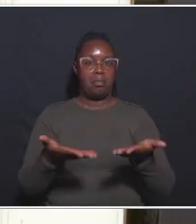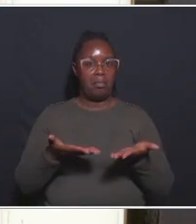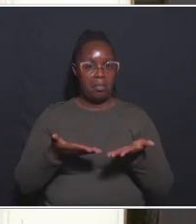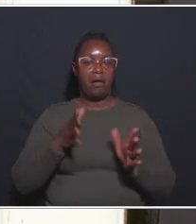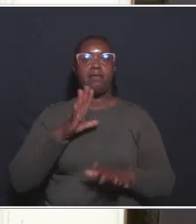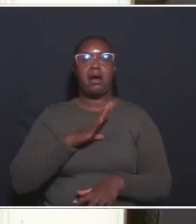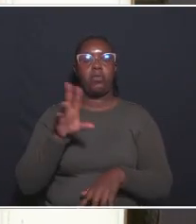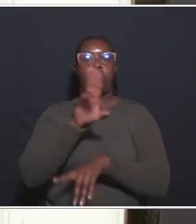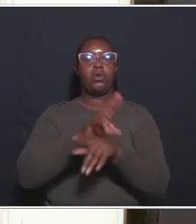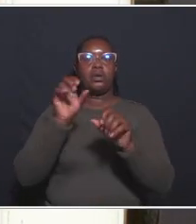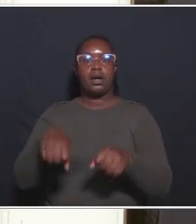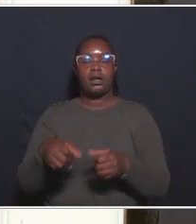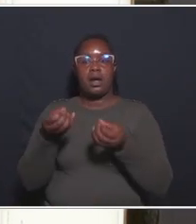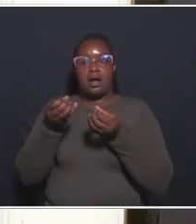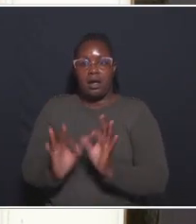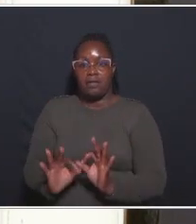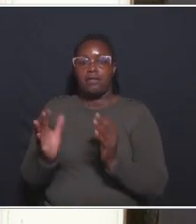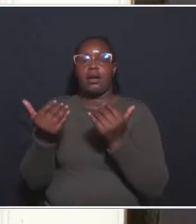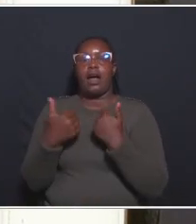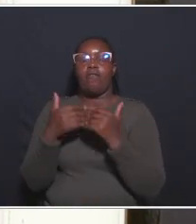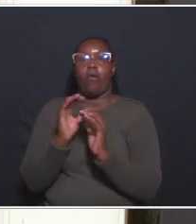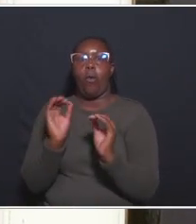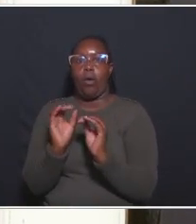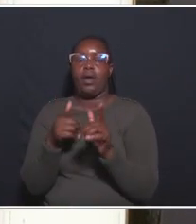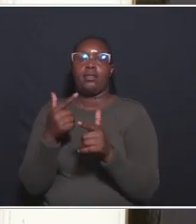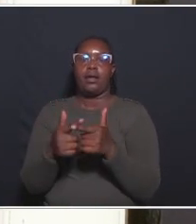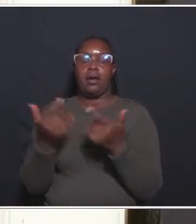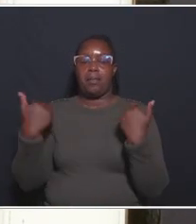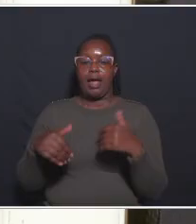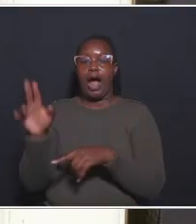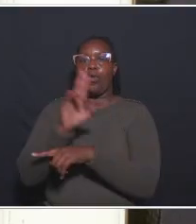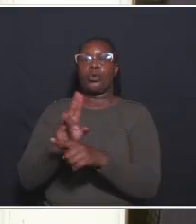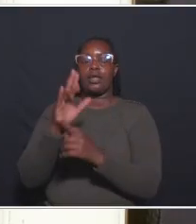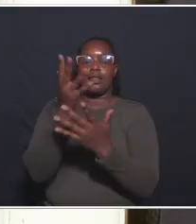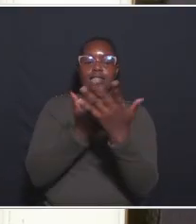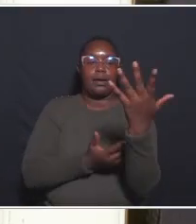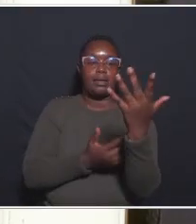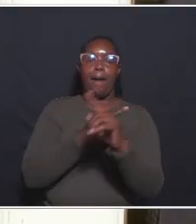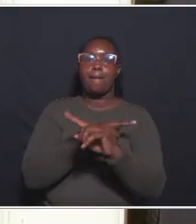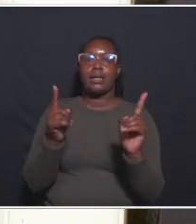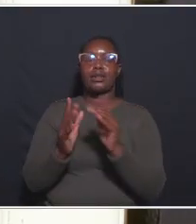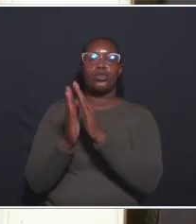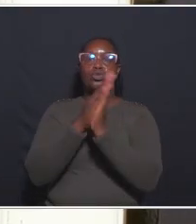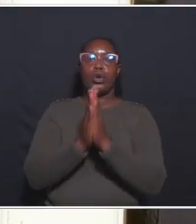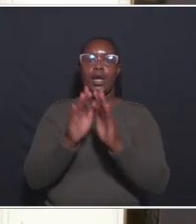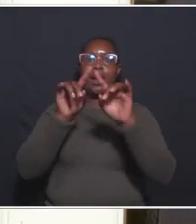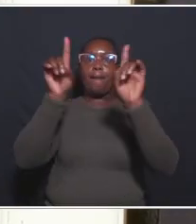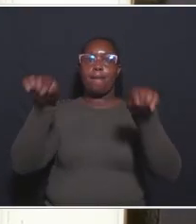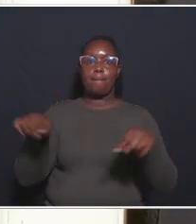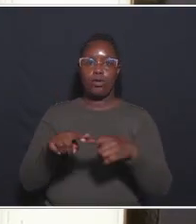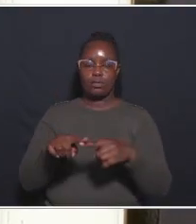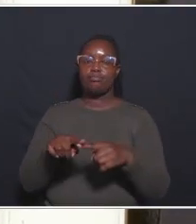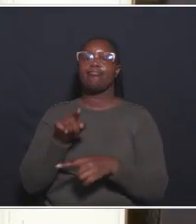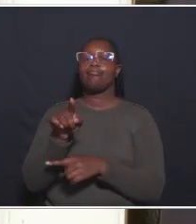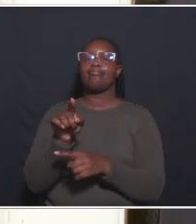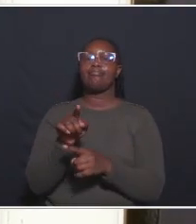they haven't, I'll just have to use the script. But a storyboard is very,